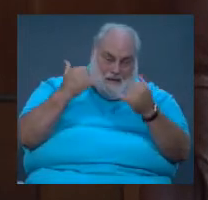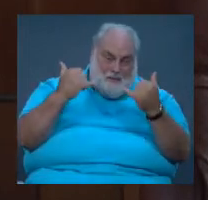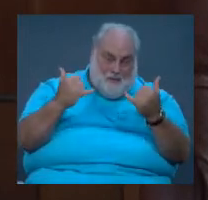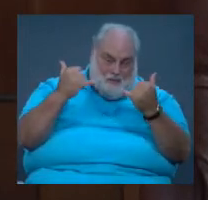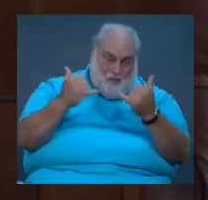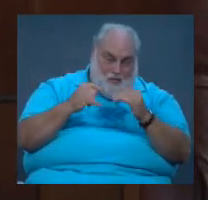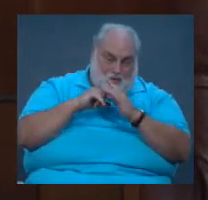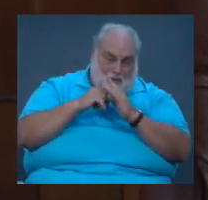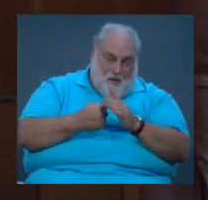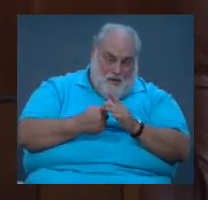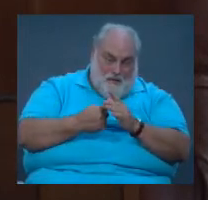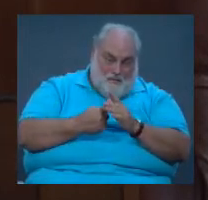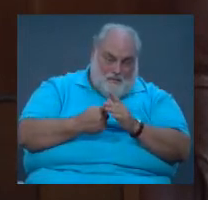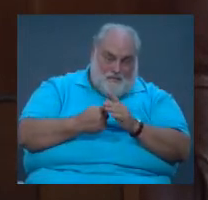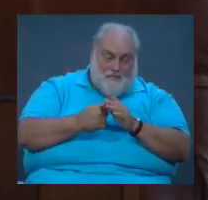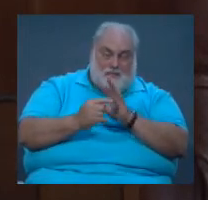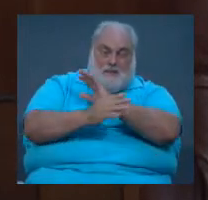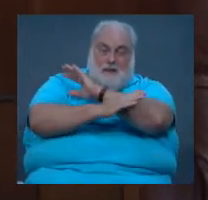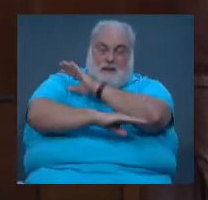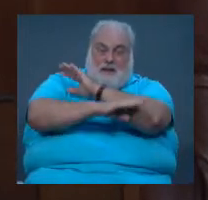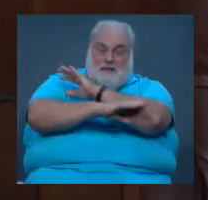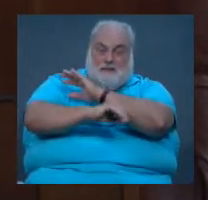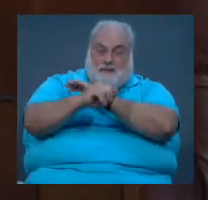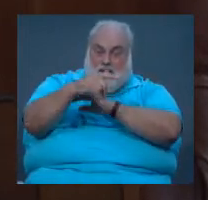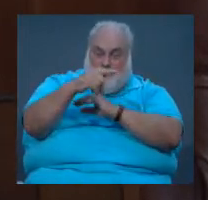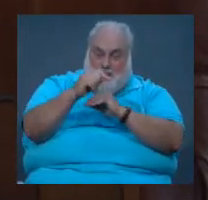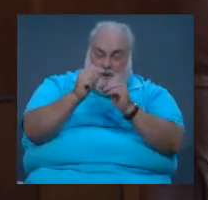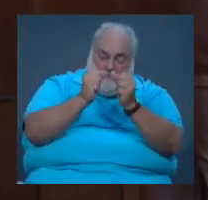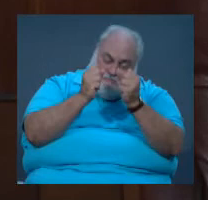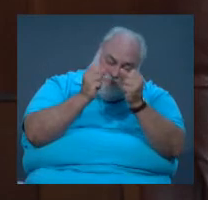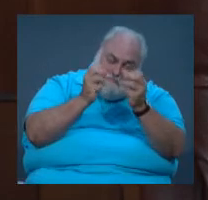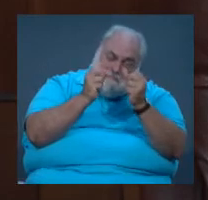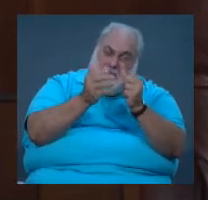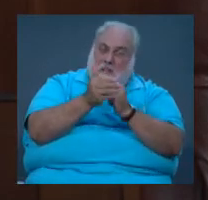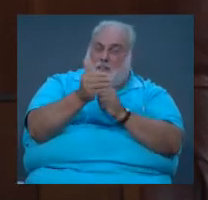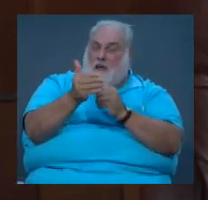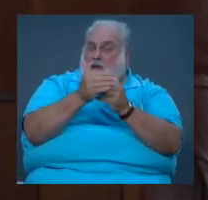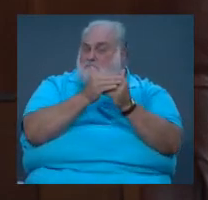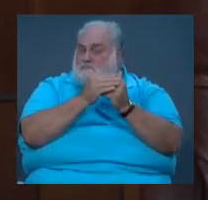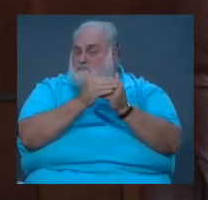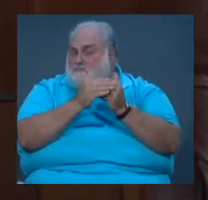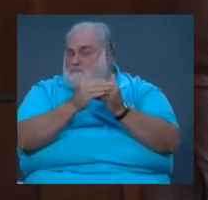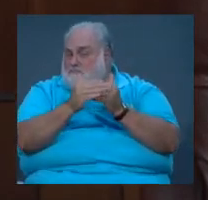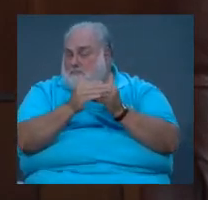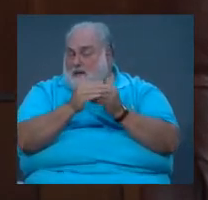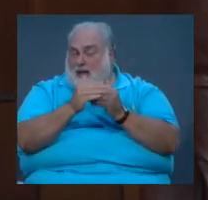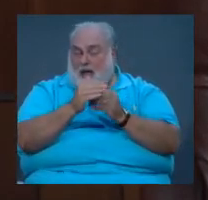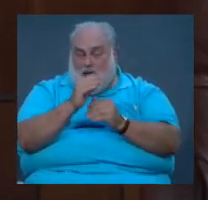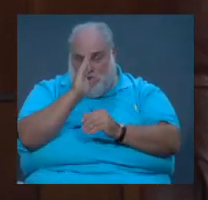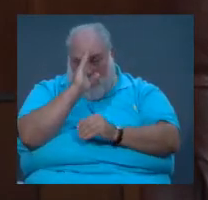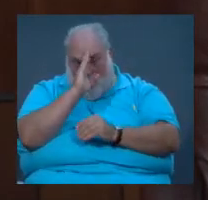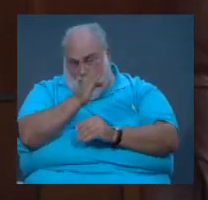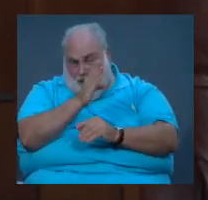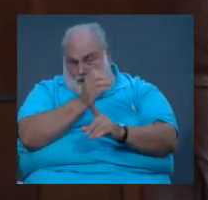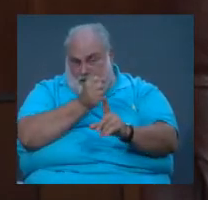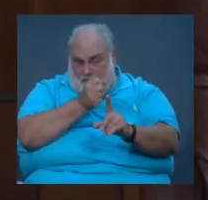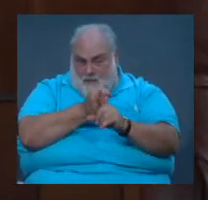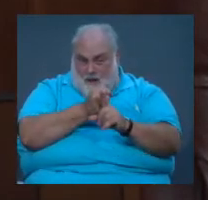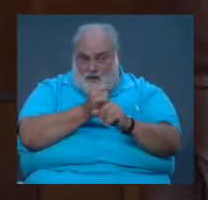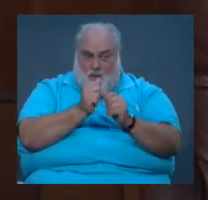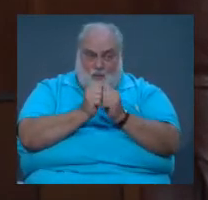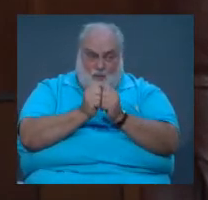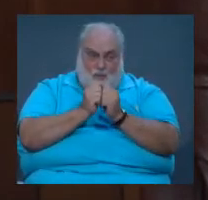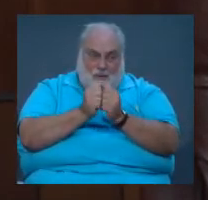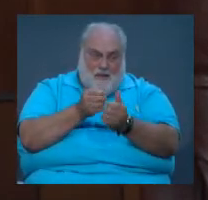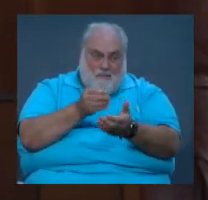in September. There are a lot of things that we have on the horizon that has direct effects on our budget. One